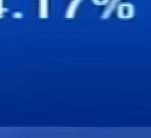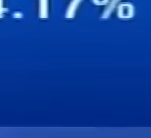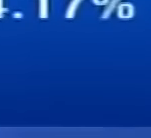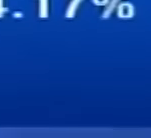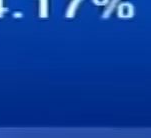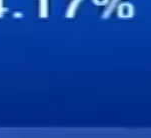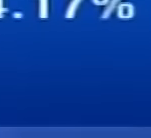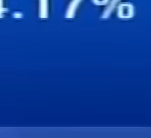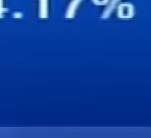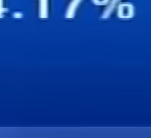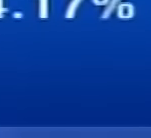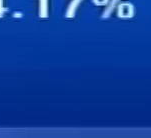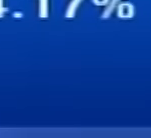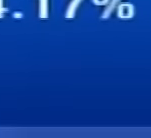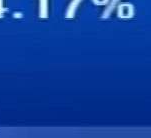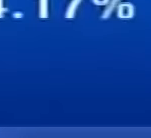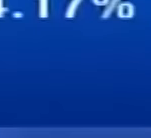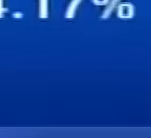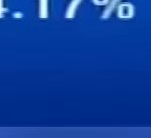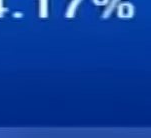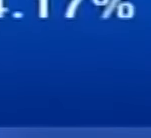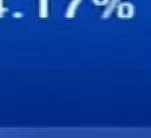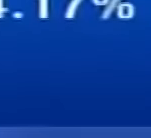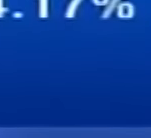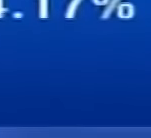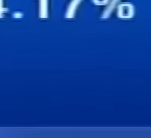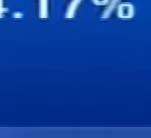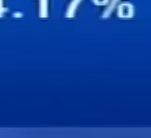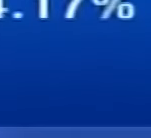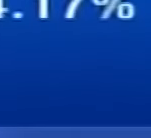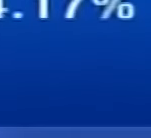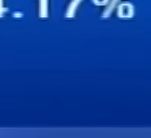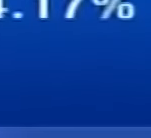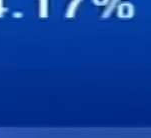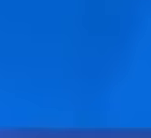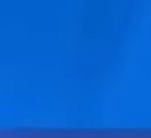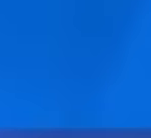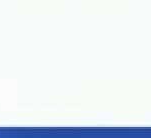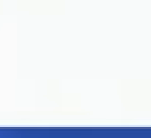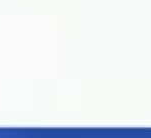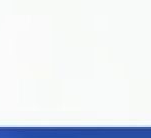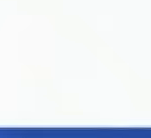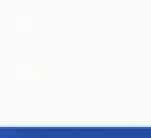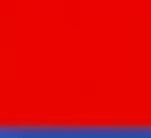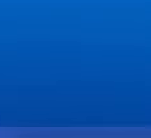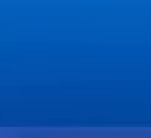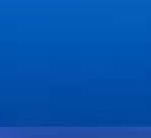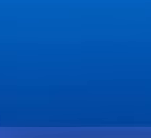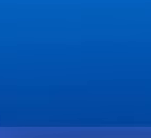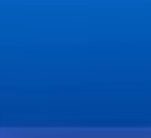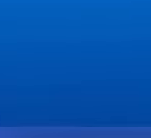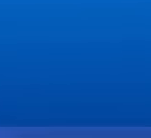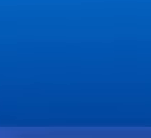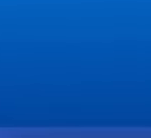annual rate of at least 14.17% until maturity on March 28th of 2022. Lastly, I&M Bank